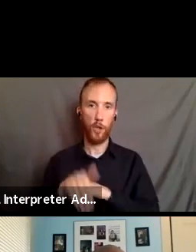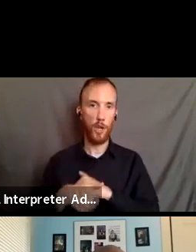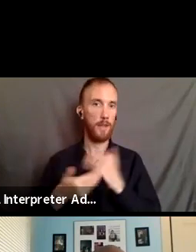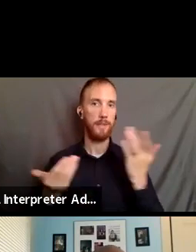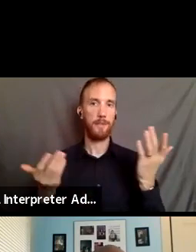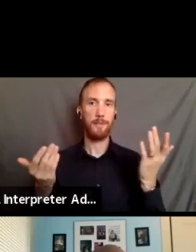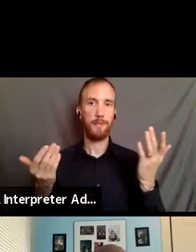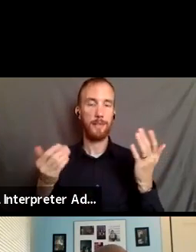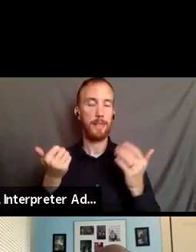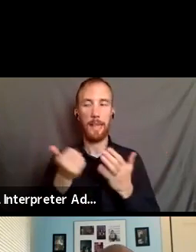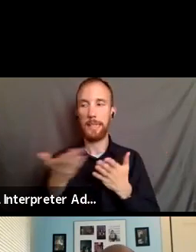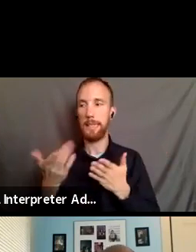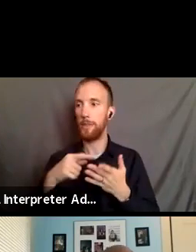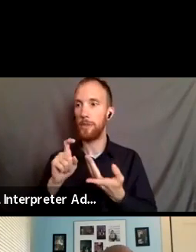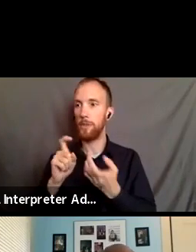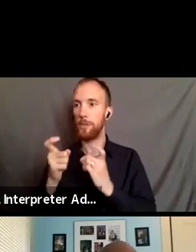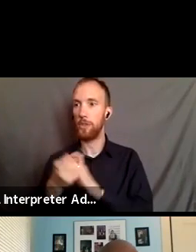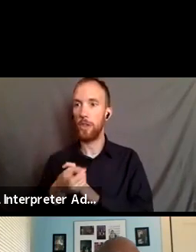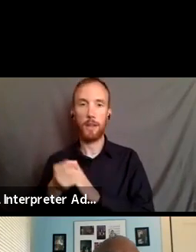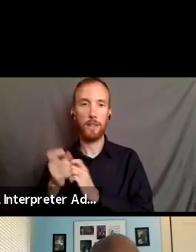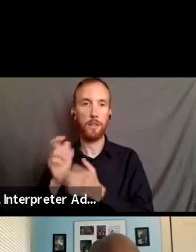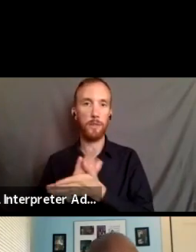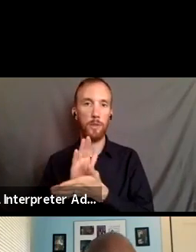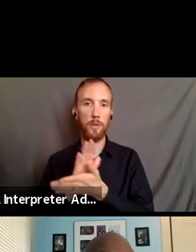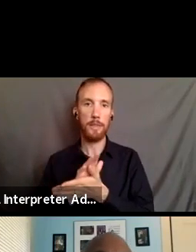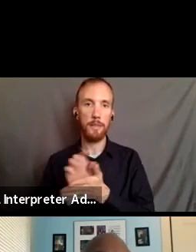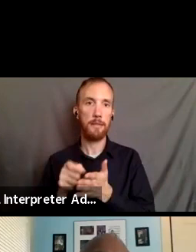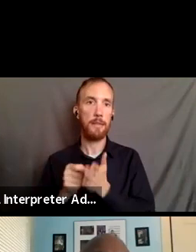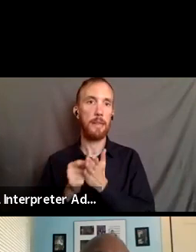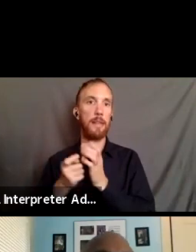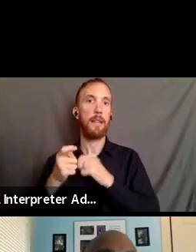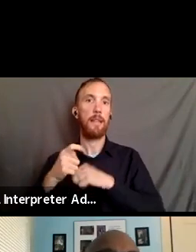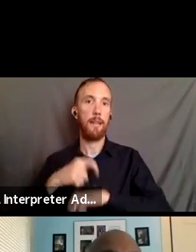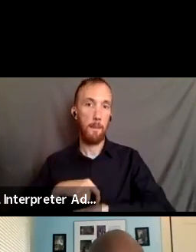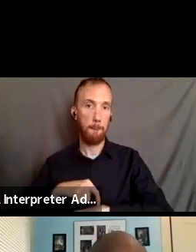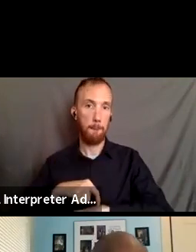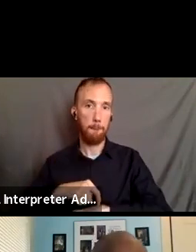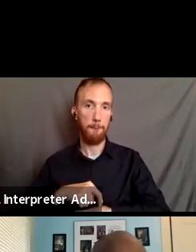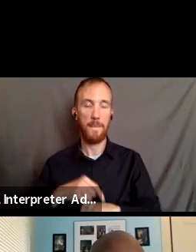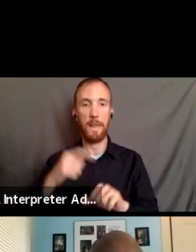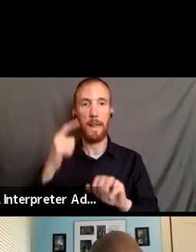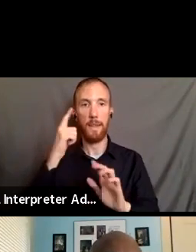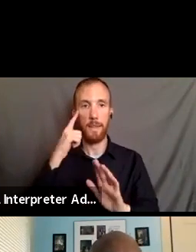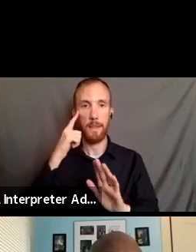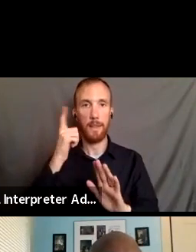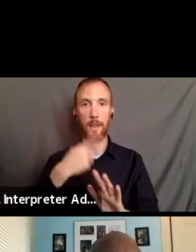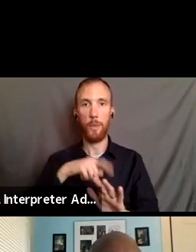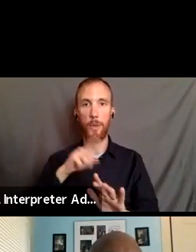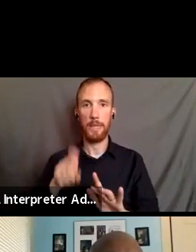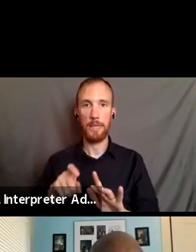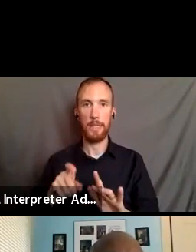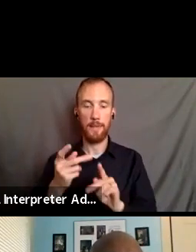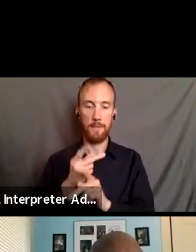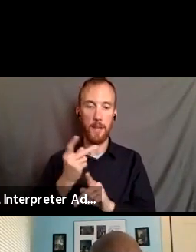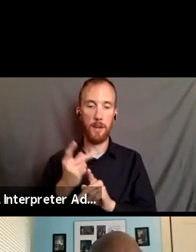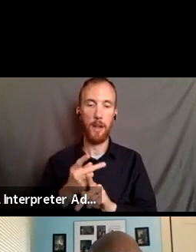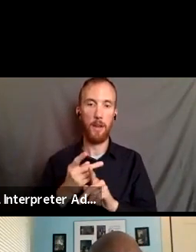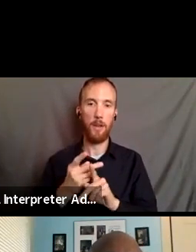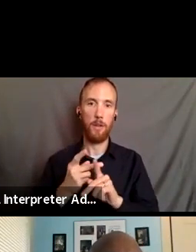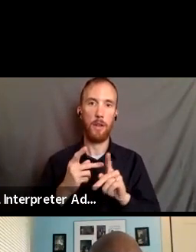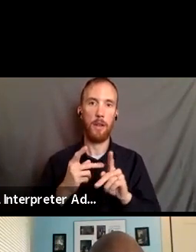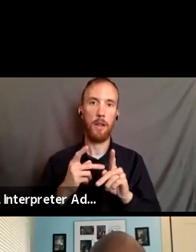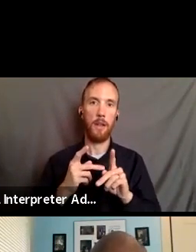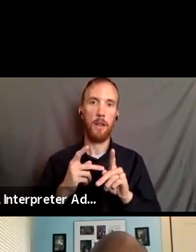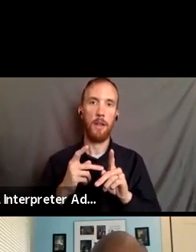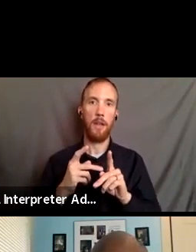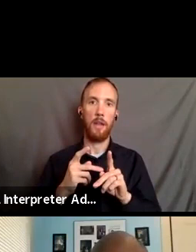happen and so you know i think we have to figure out how to not only consider